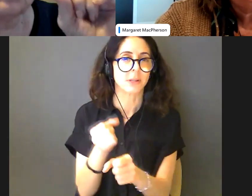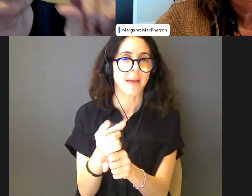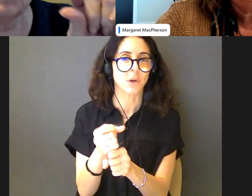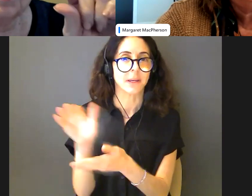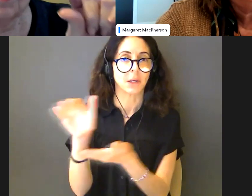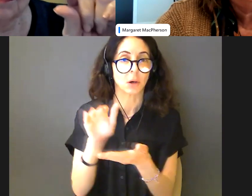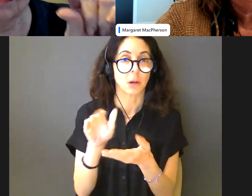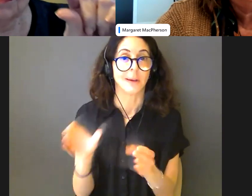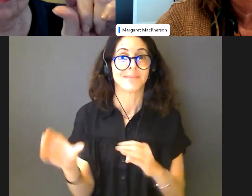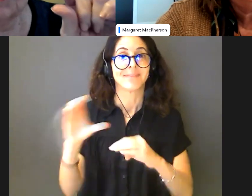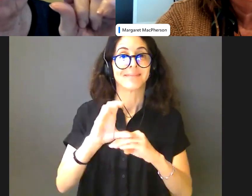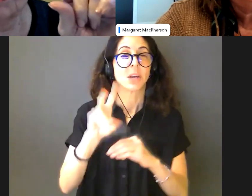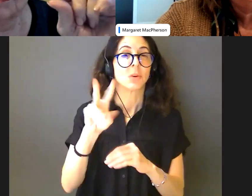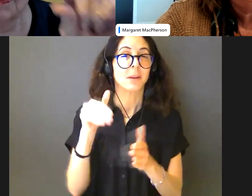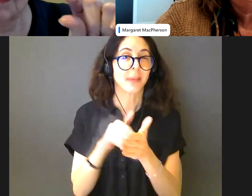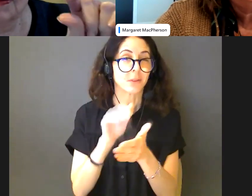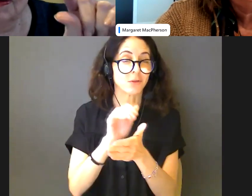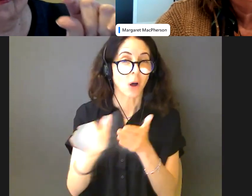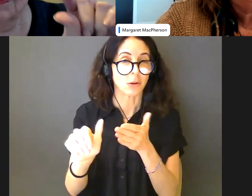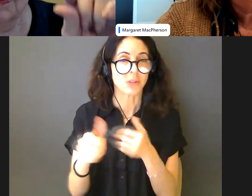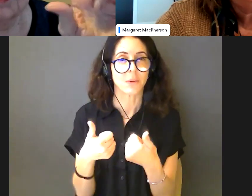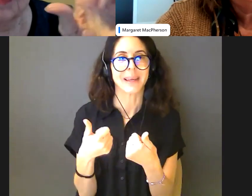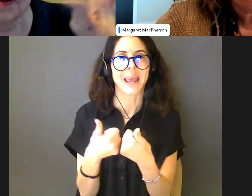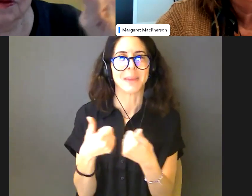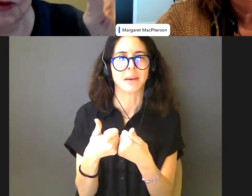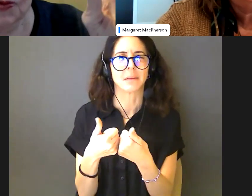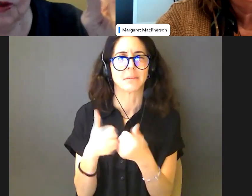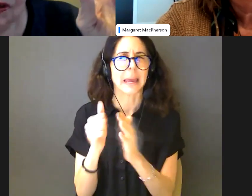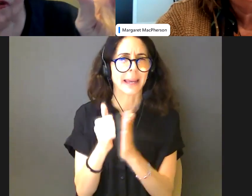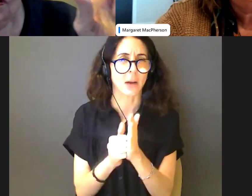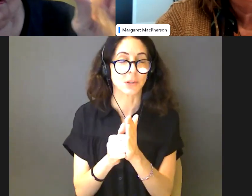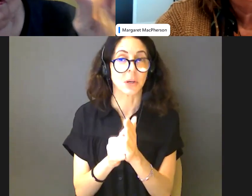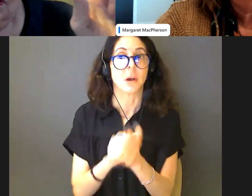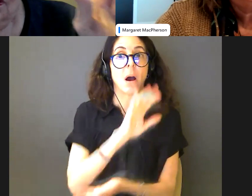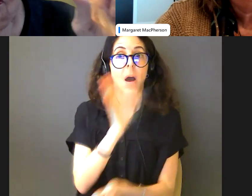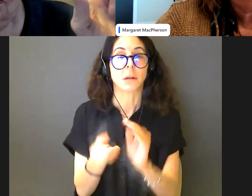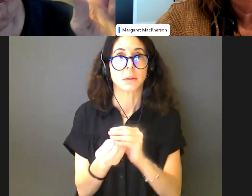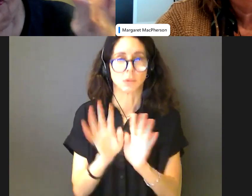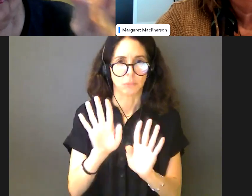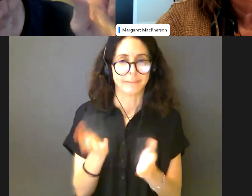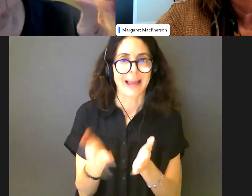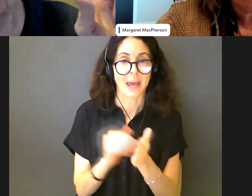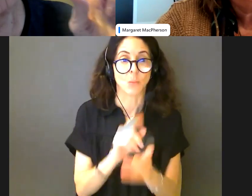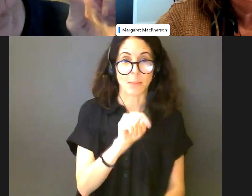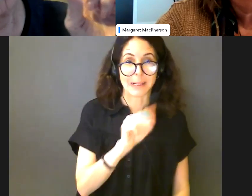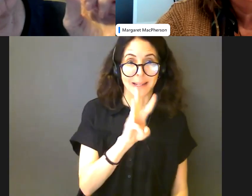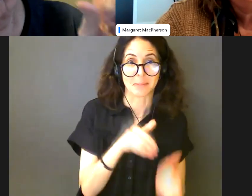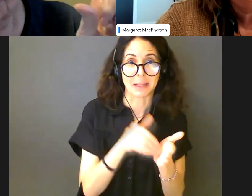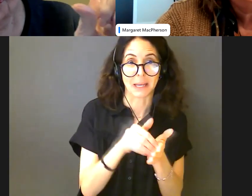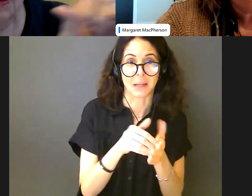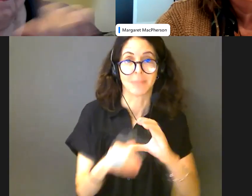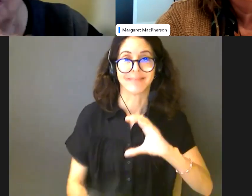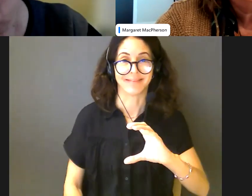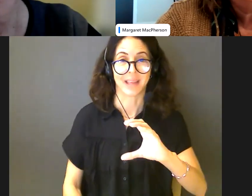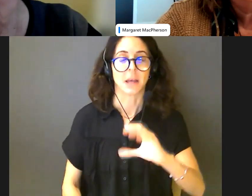another $200,000 from the gaming account. So that's $1.6 million is our